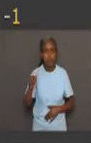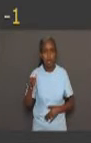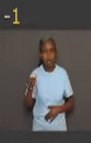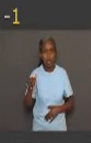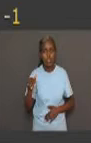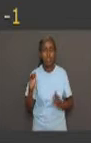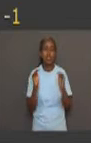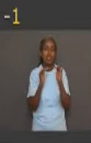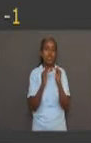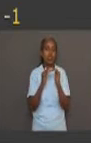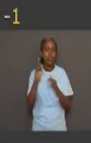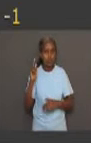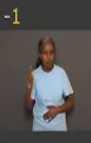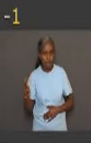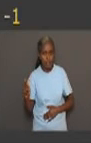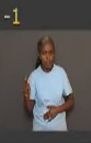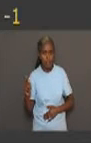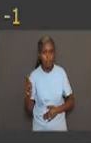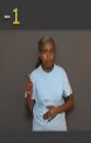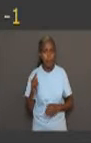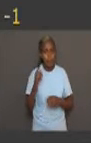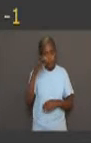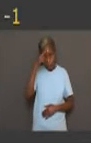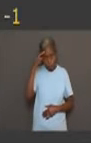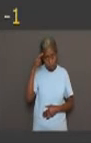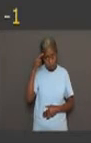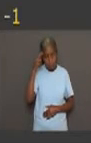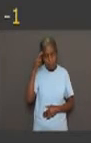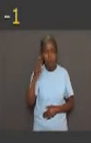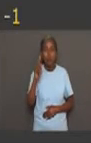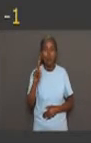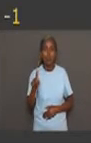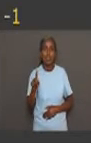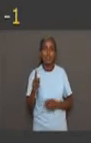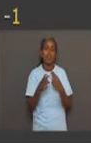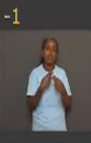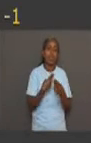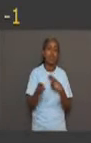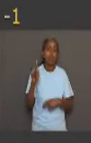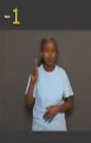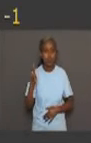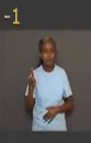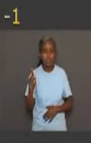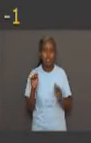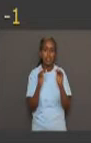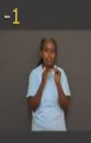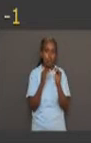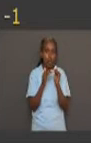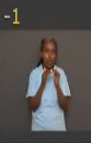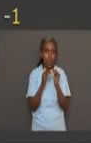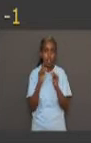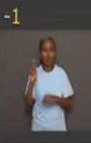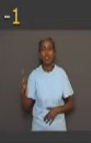y equals 1 because 1 times 1